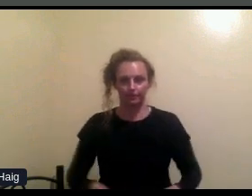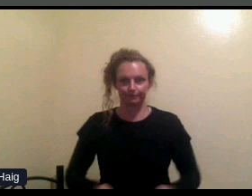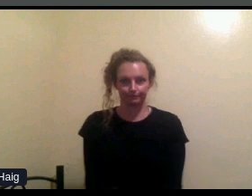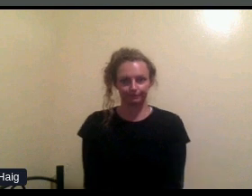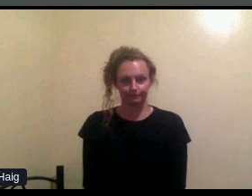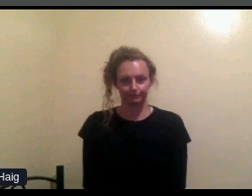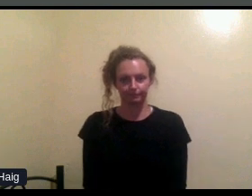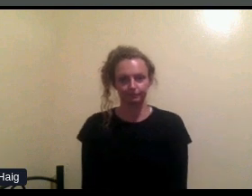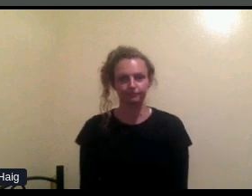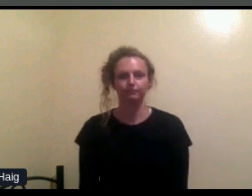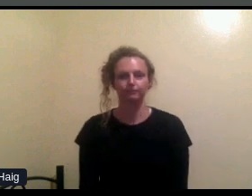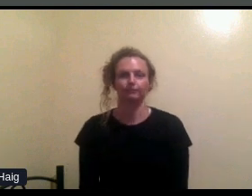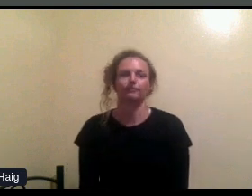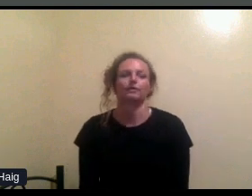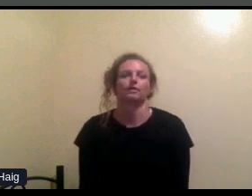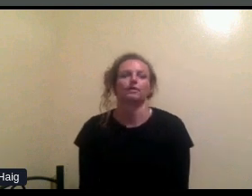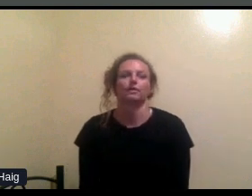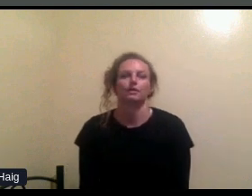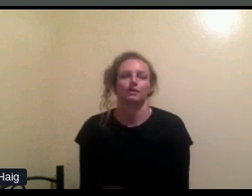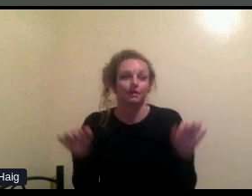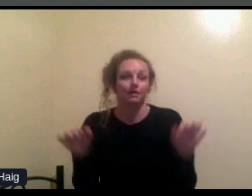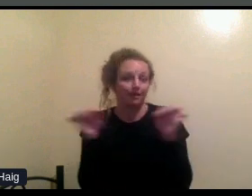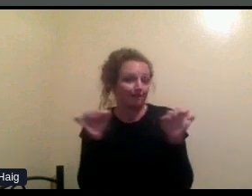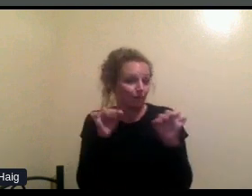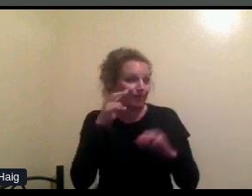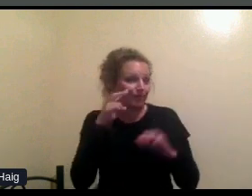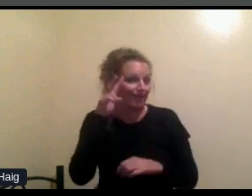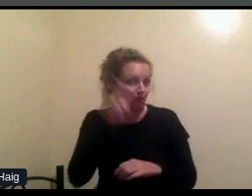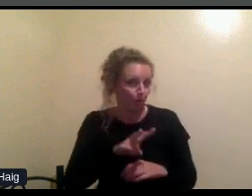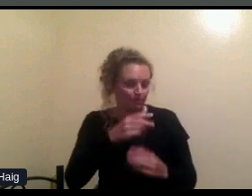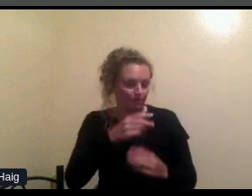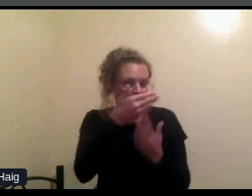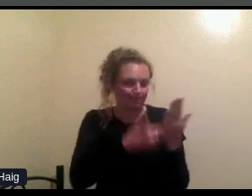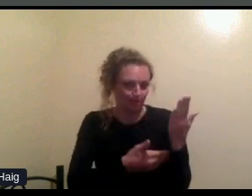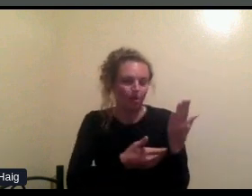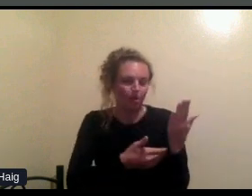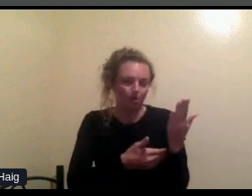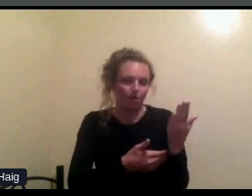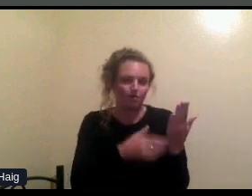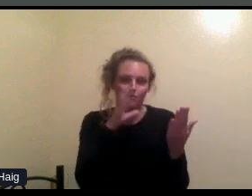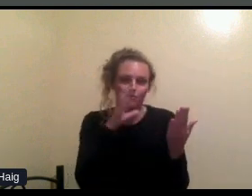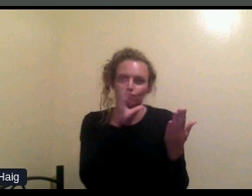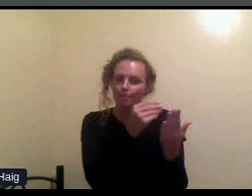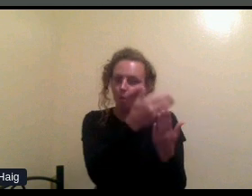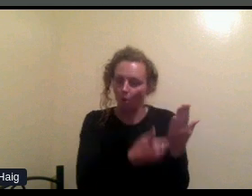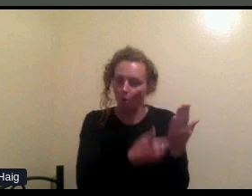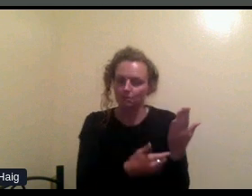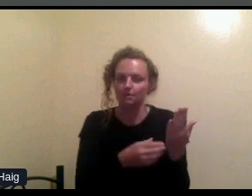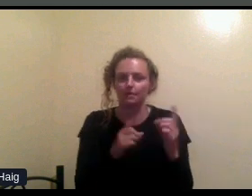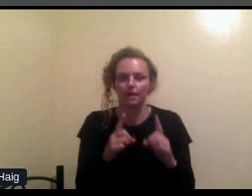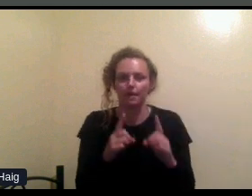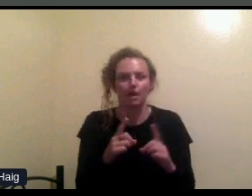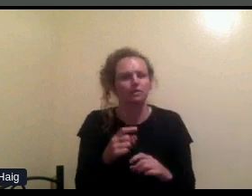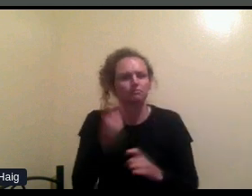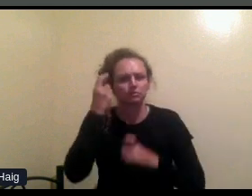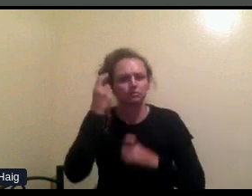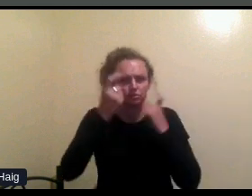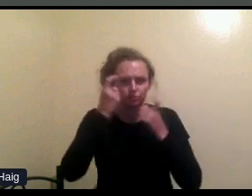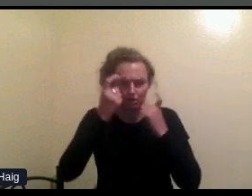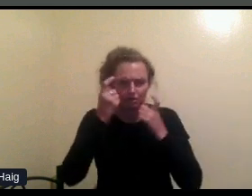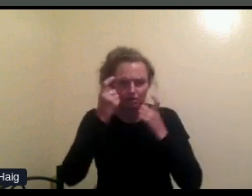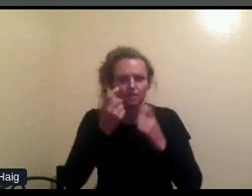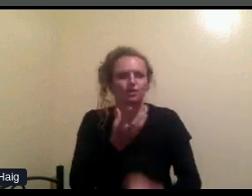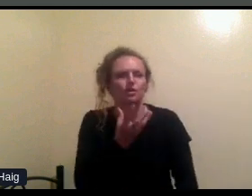call, but I'll definitely be looking at it after now, having had your presentation. I just wondered, you know, as a consumer user, it's